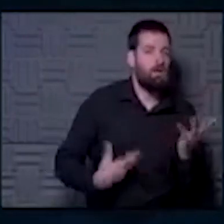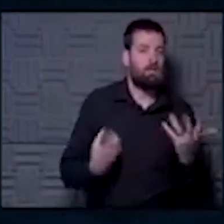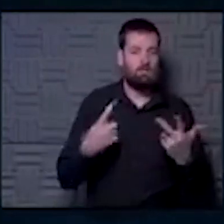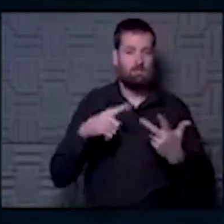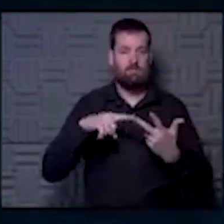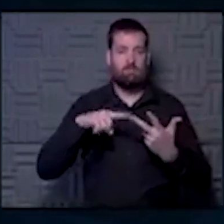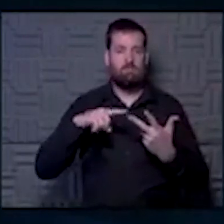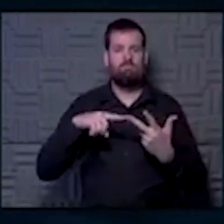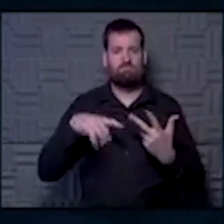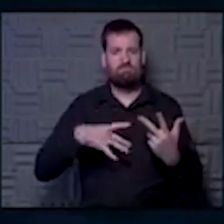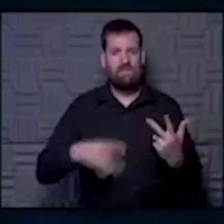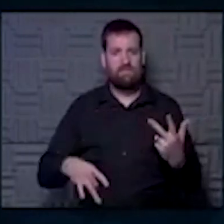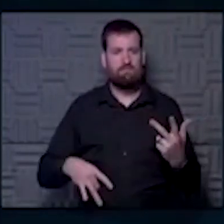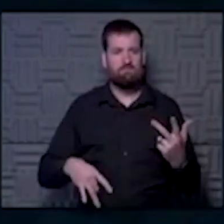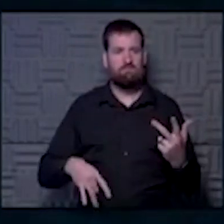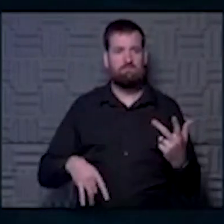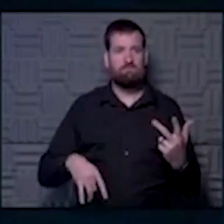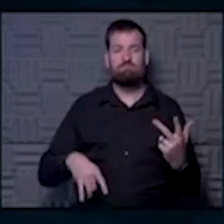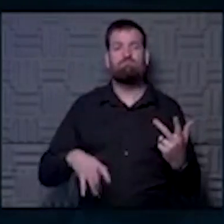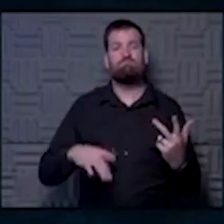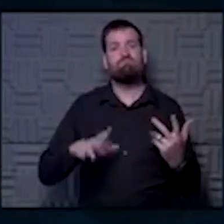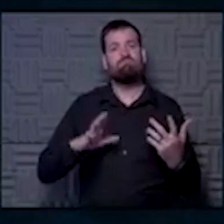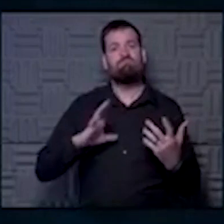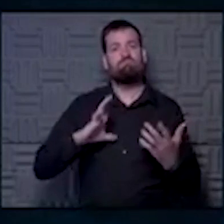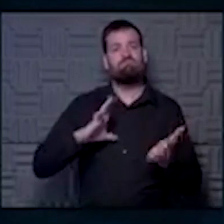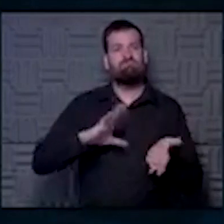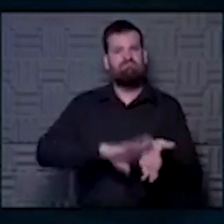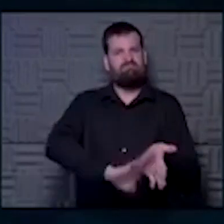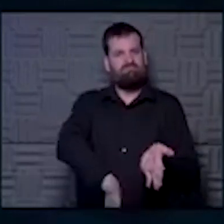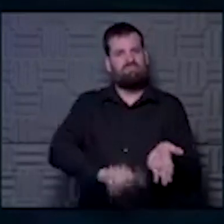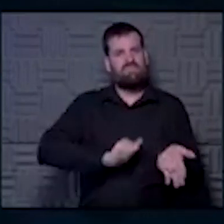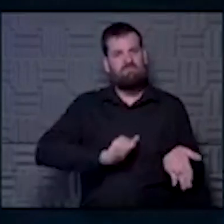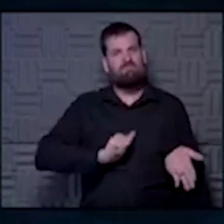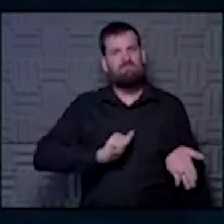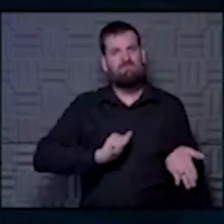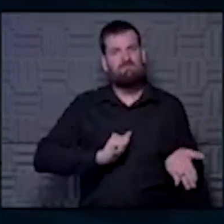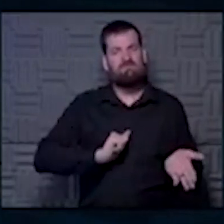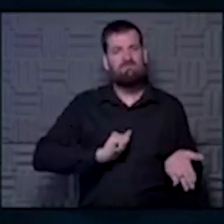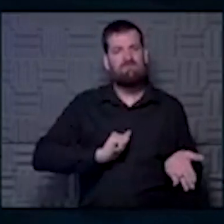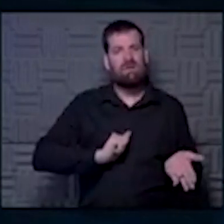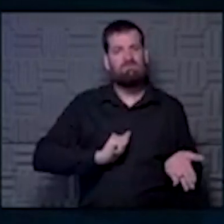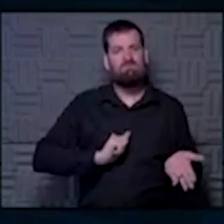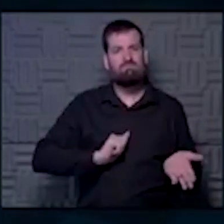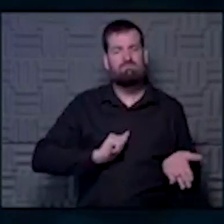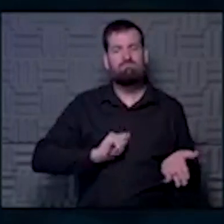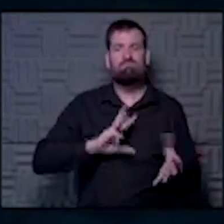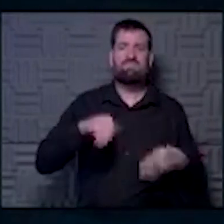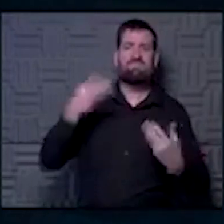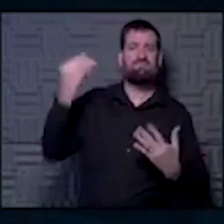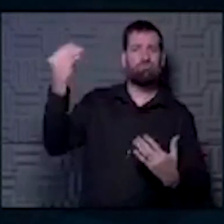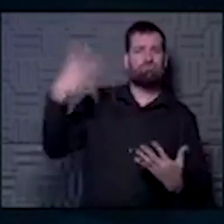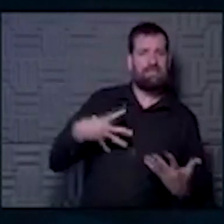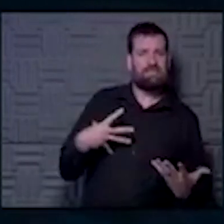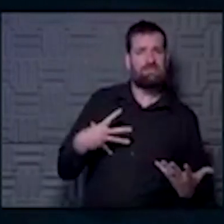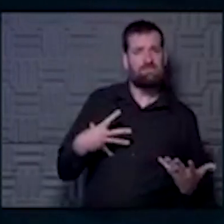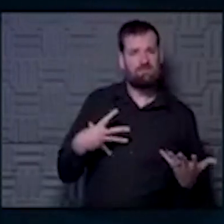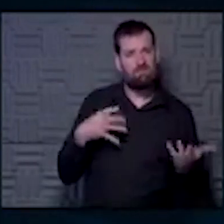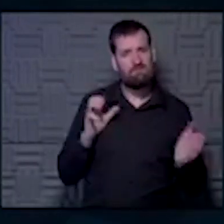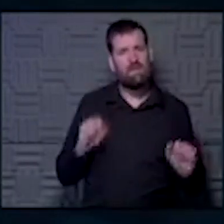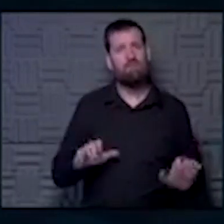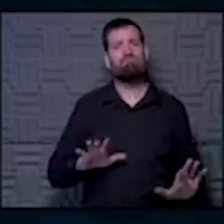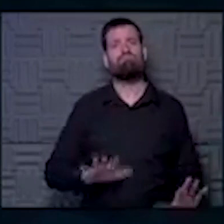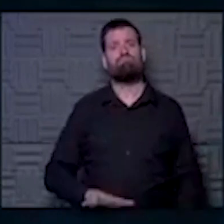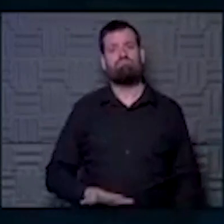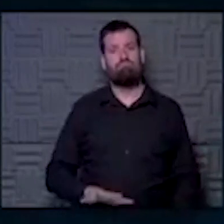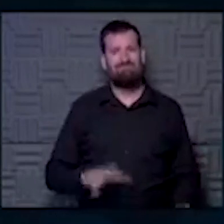really liked this one, expect less from yourself. Cut yourself some slack and give yourself some grace. Just know